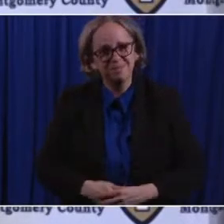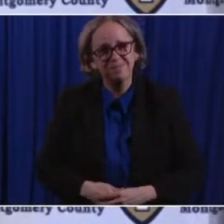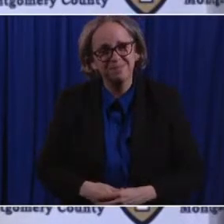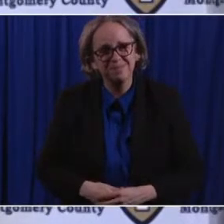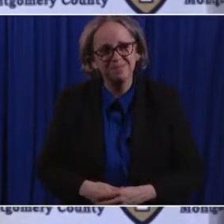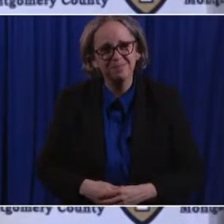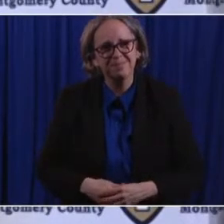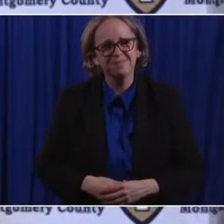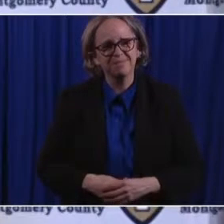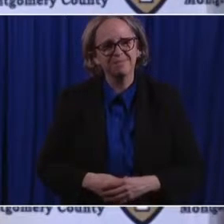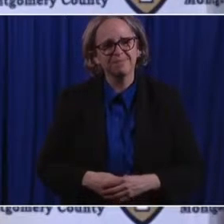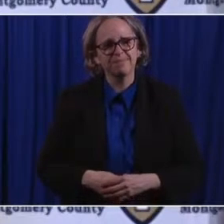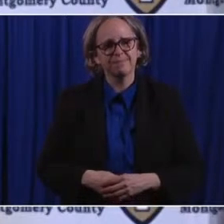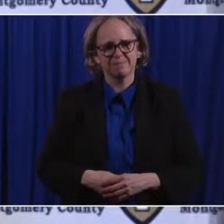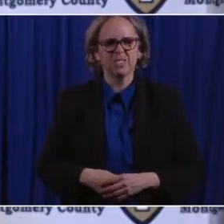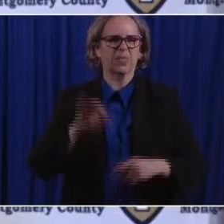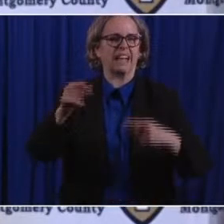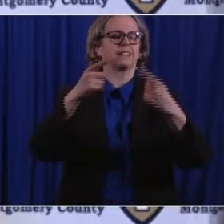Second announcement,